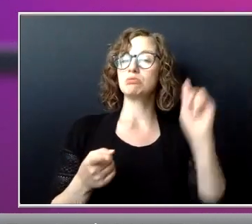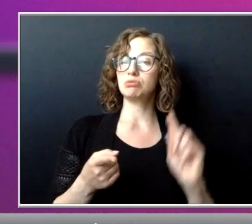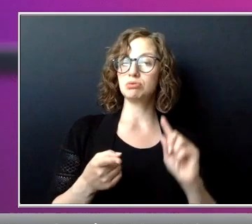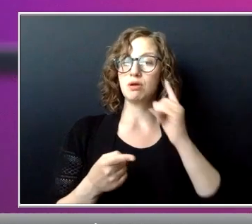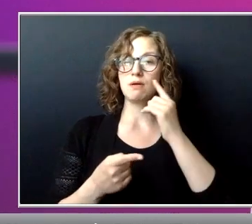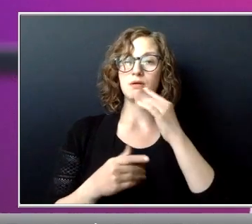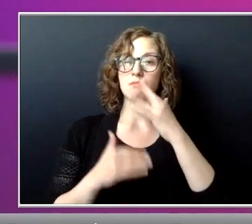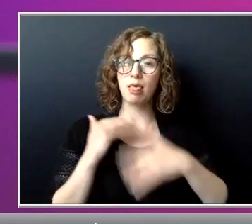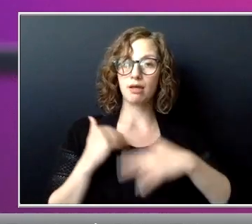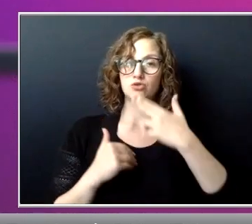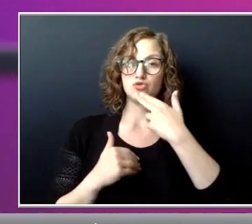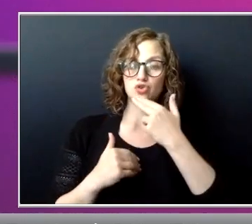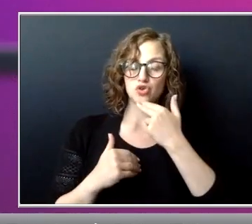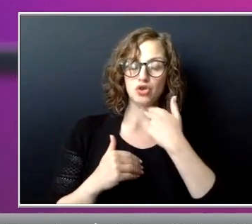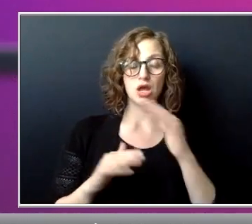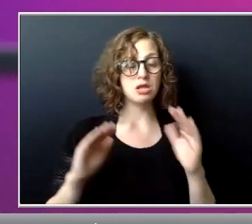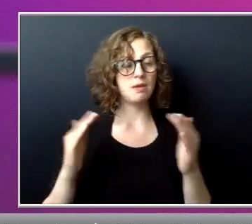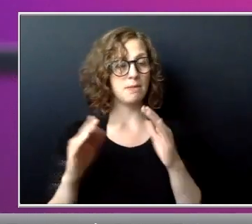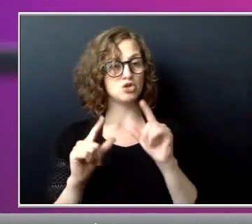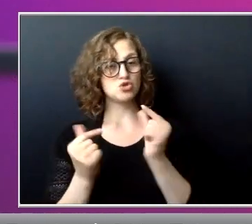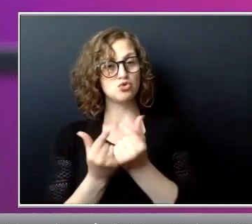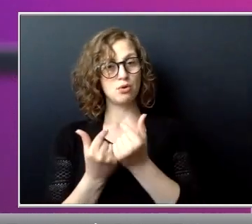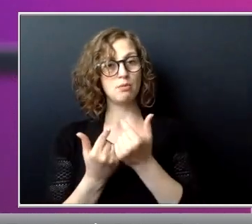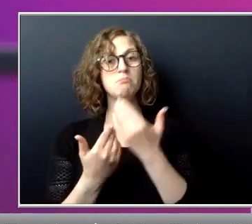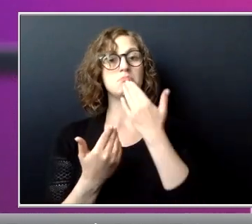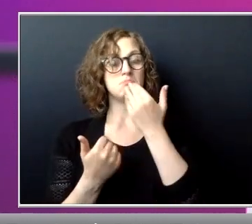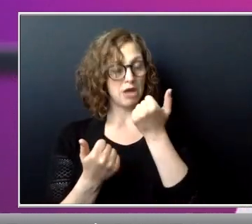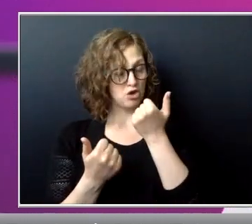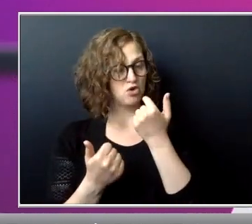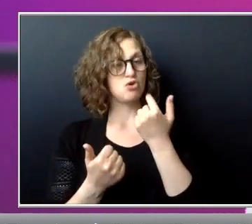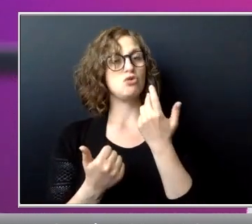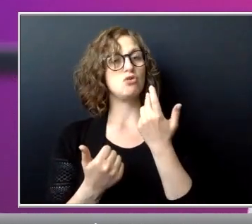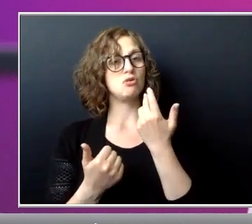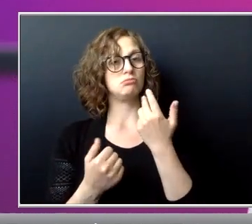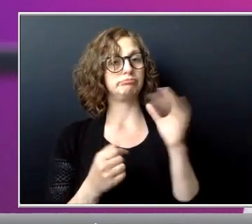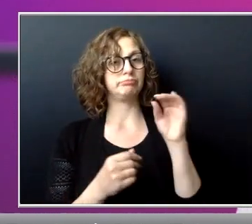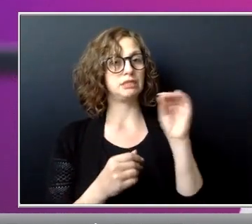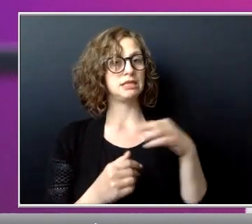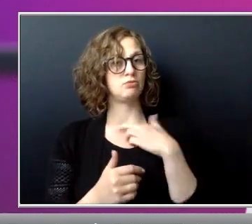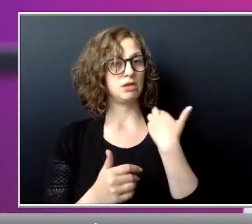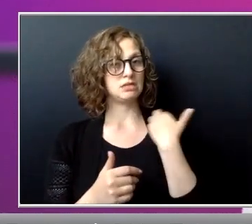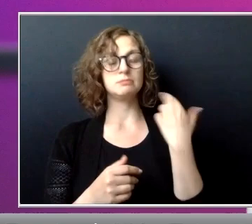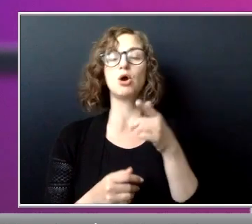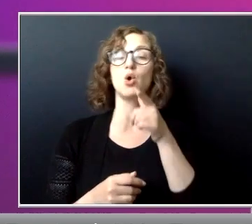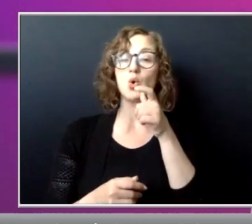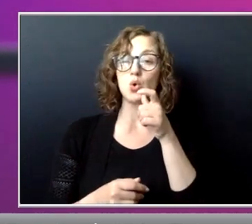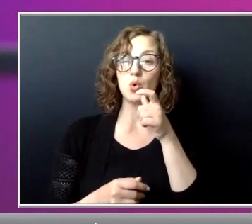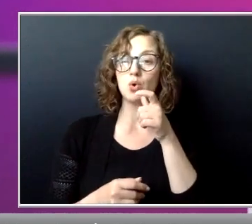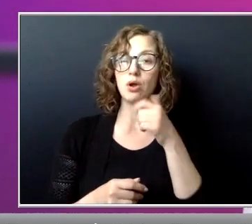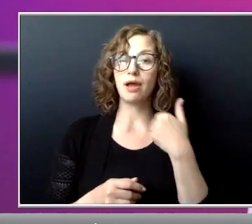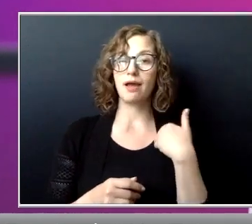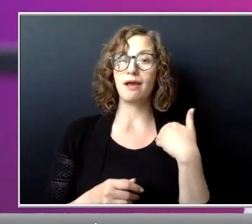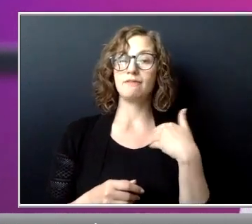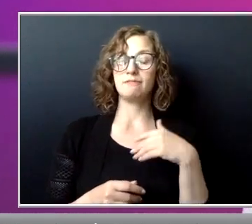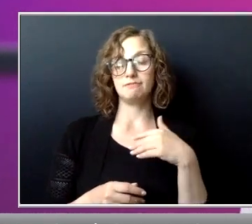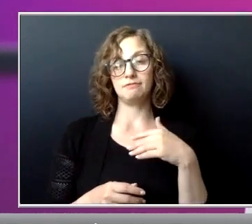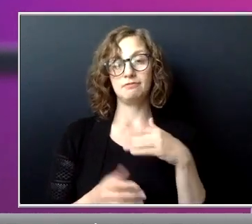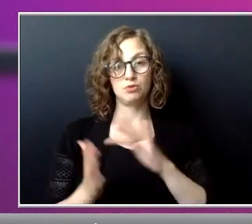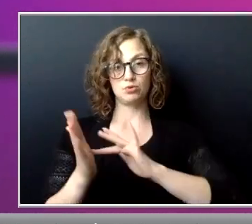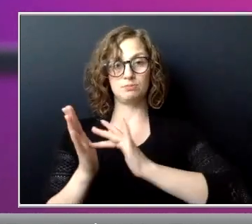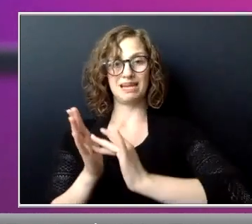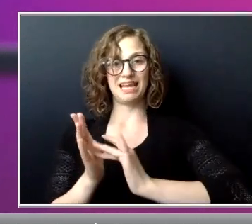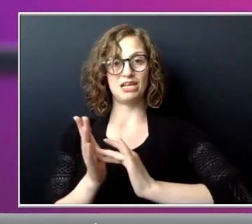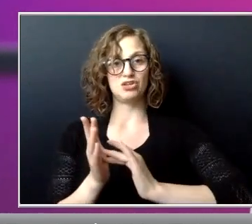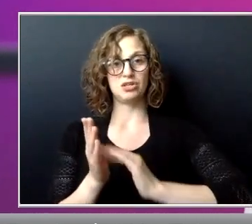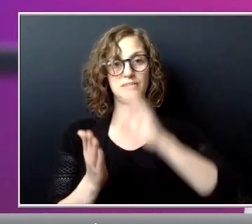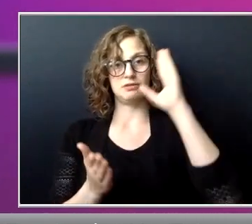of outcomes. But the people who were on those medicines, those GLP-1s, actually did better, had lower risk of heart attack and stroke, even more than the